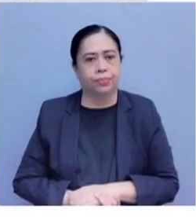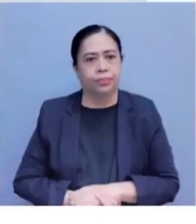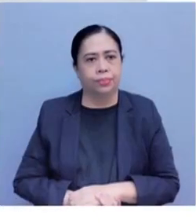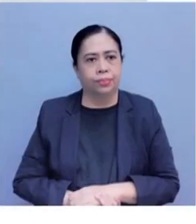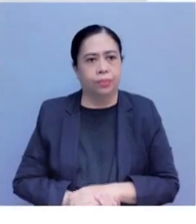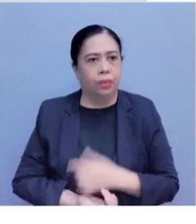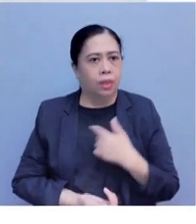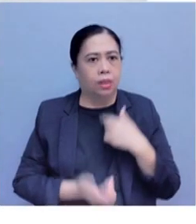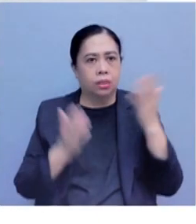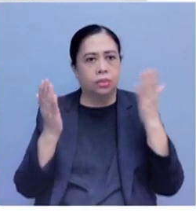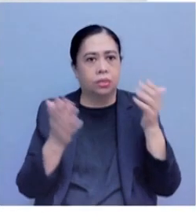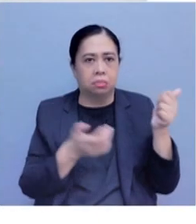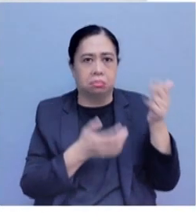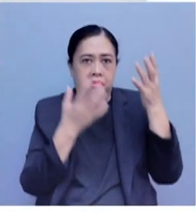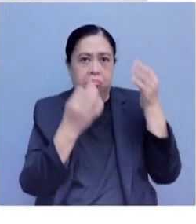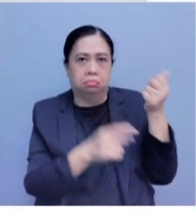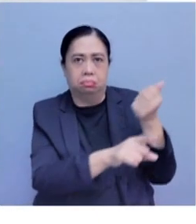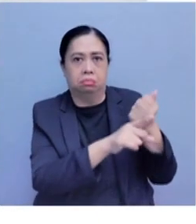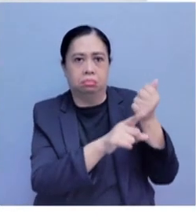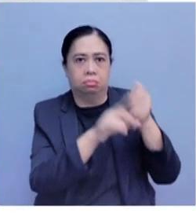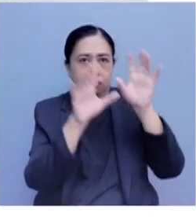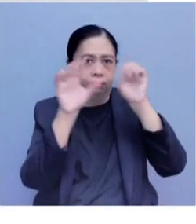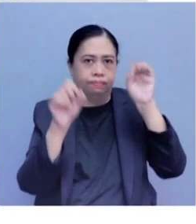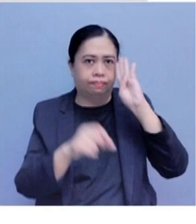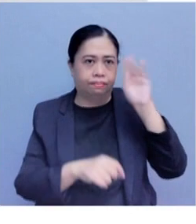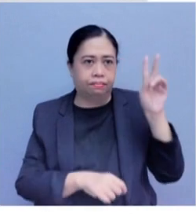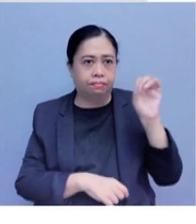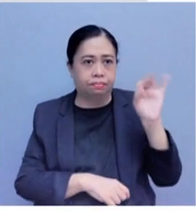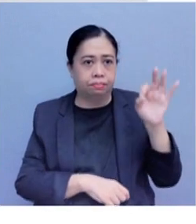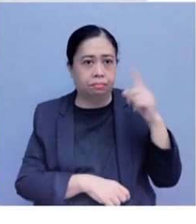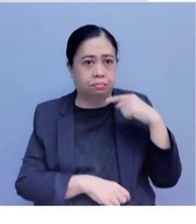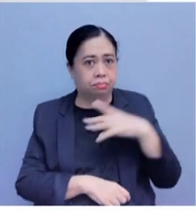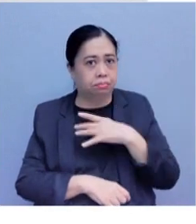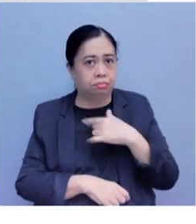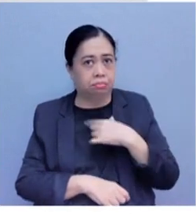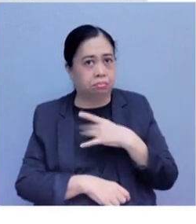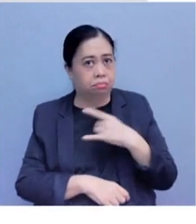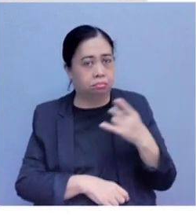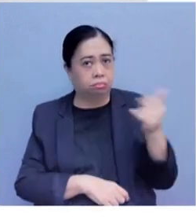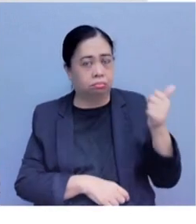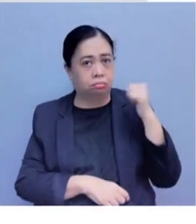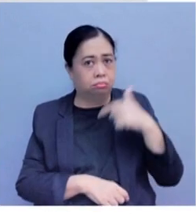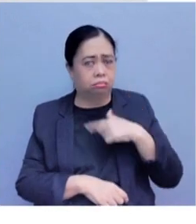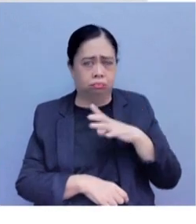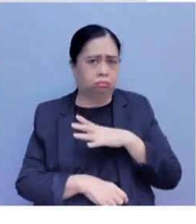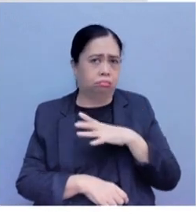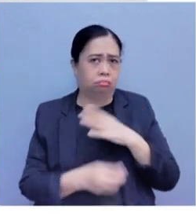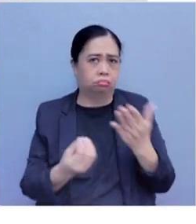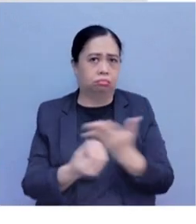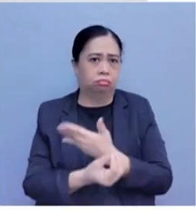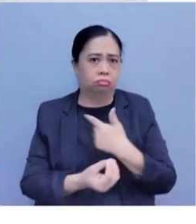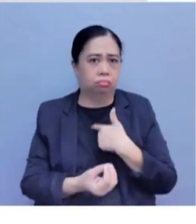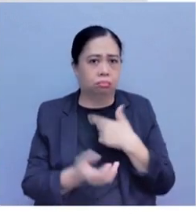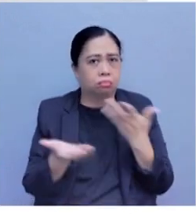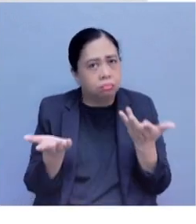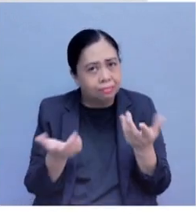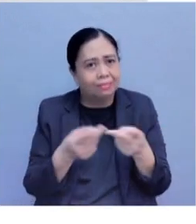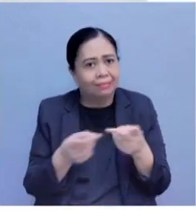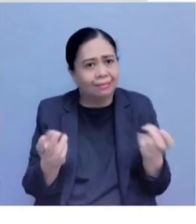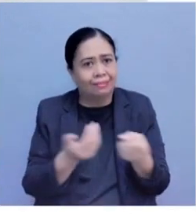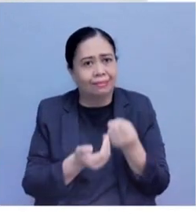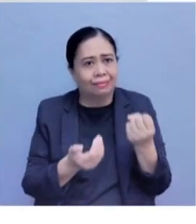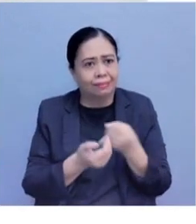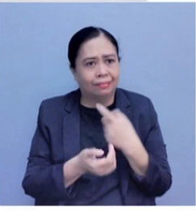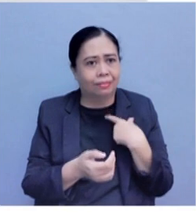I serve at the pleasure of the president. No? Kung kayo na sa akin pangulo, pwede naman niya ako tagalin. Ganun lang naman yan eh. I have served